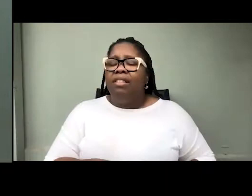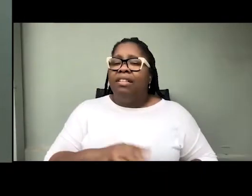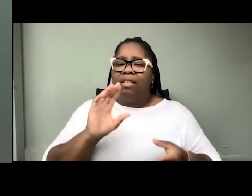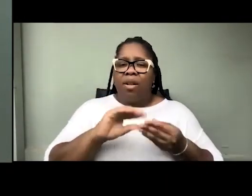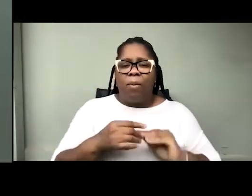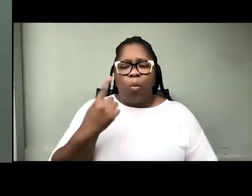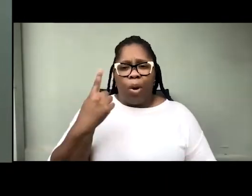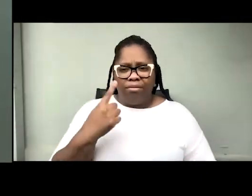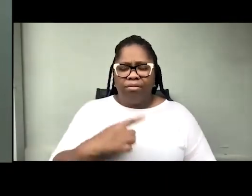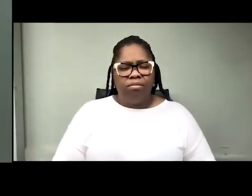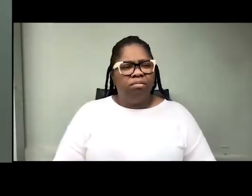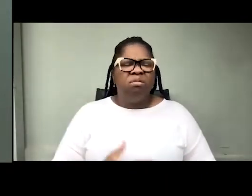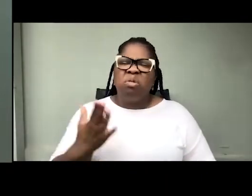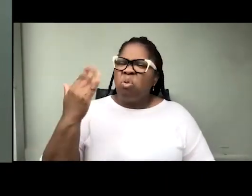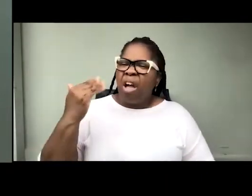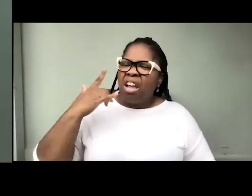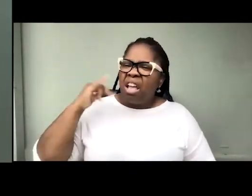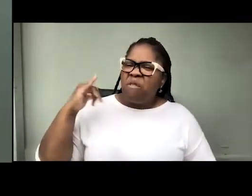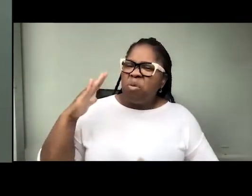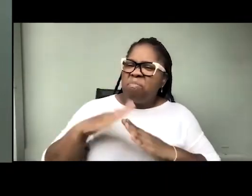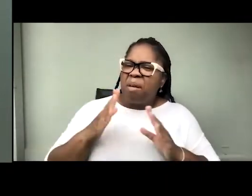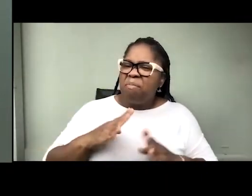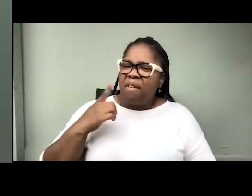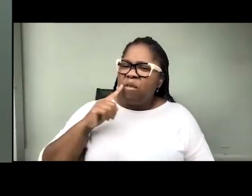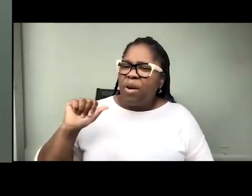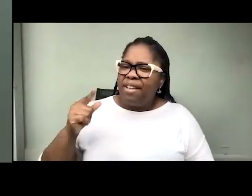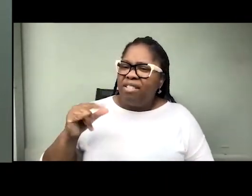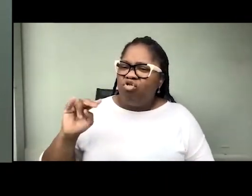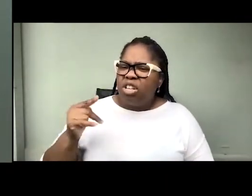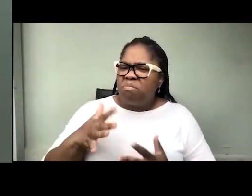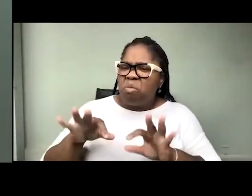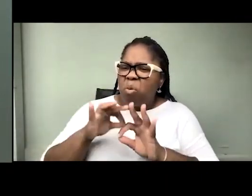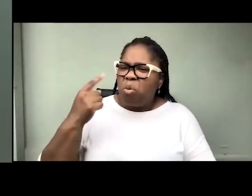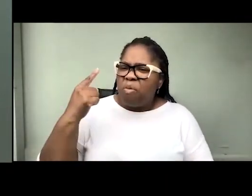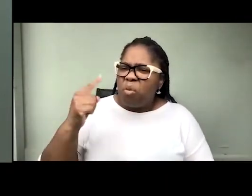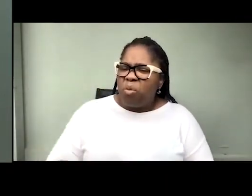1, why is the California Master Plan for Aging so important?